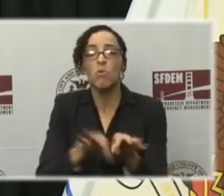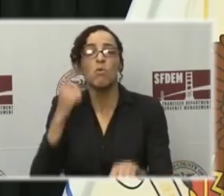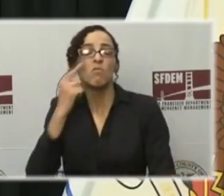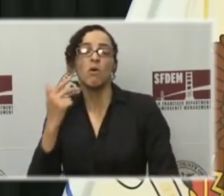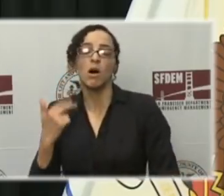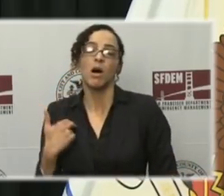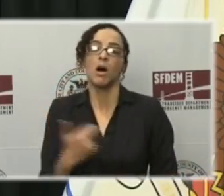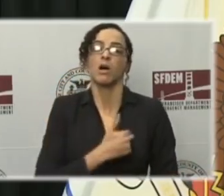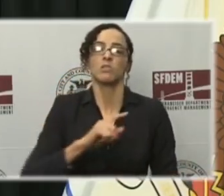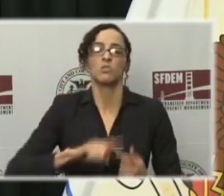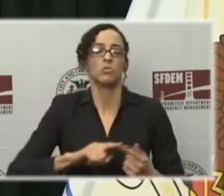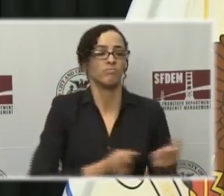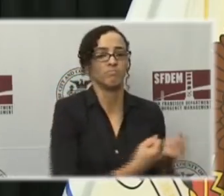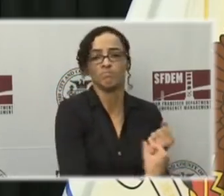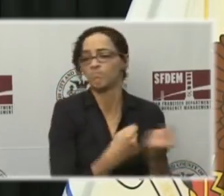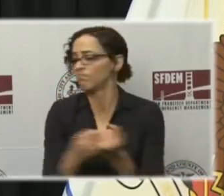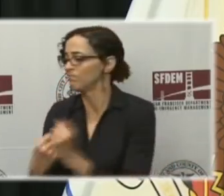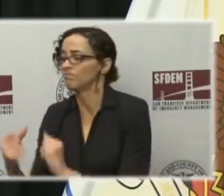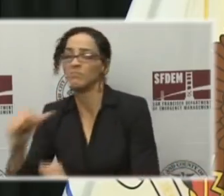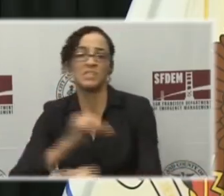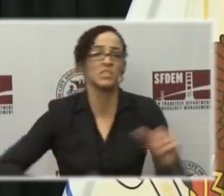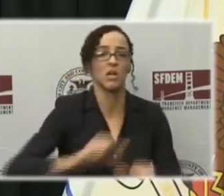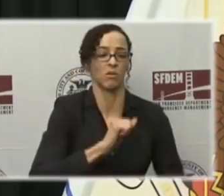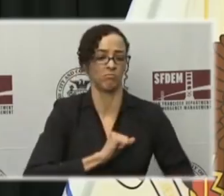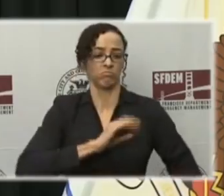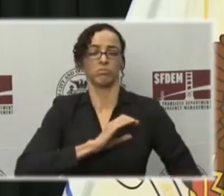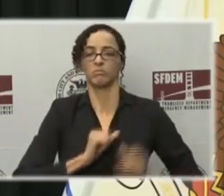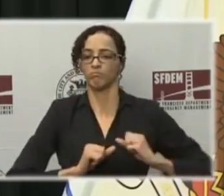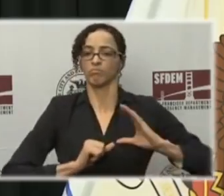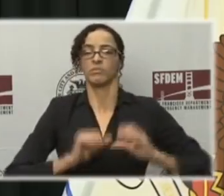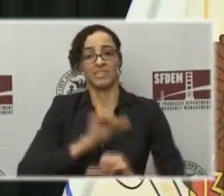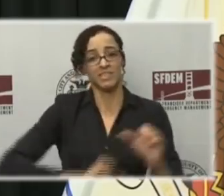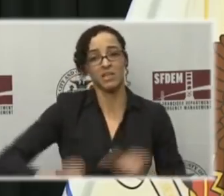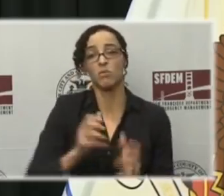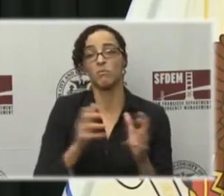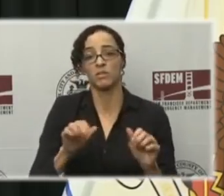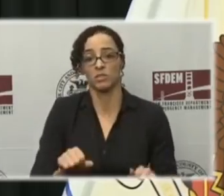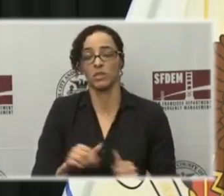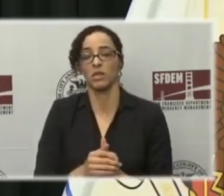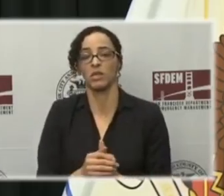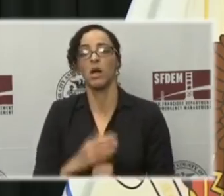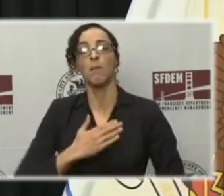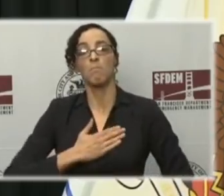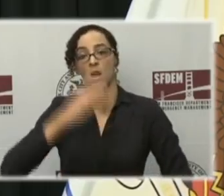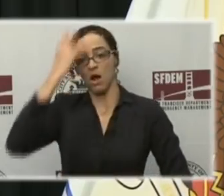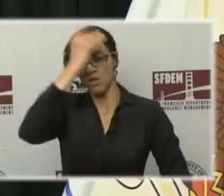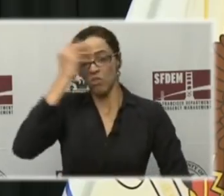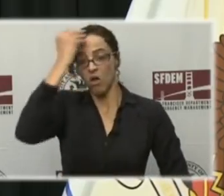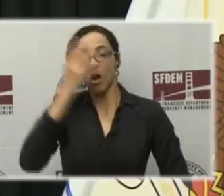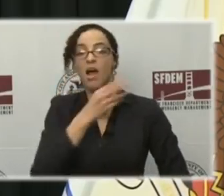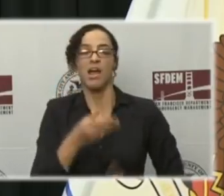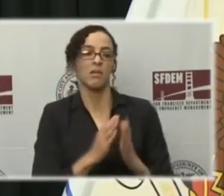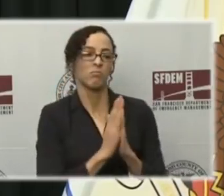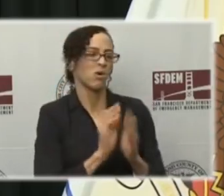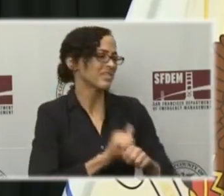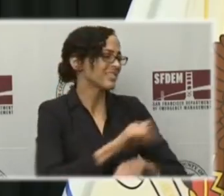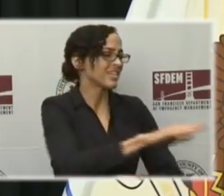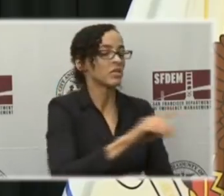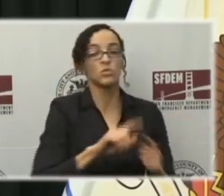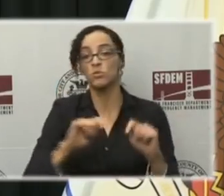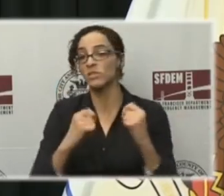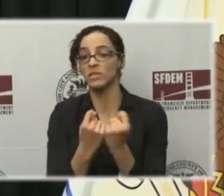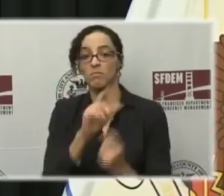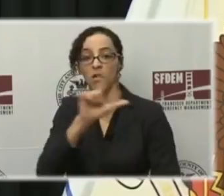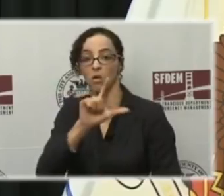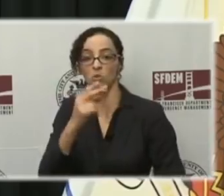we possibly can. My thoughts and prayers definitely go out to the team at Laguna Honda. For 14 years,